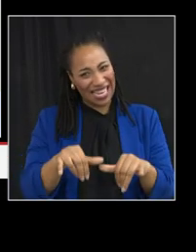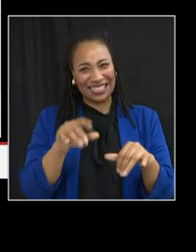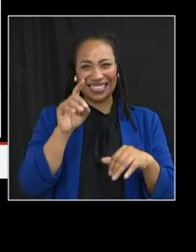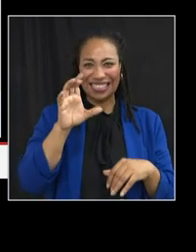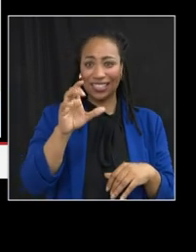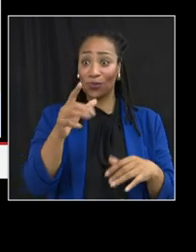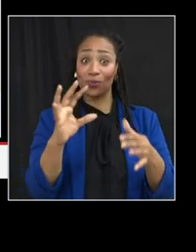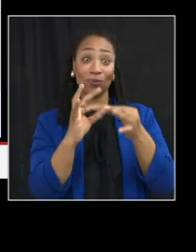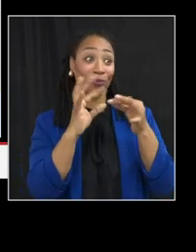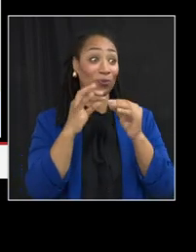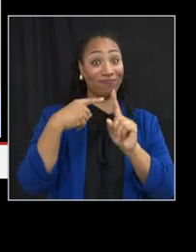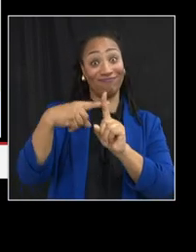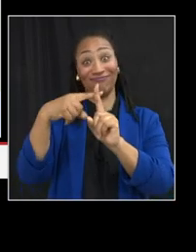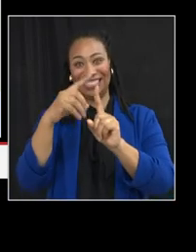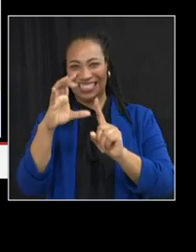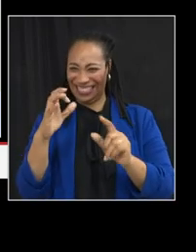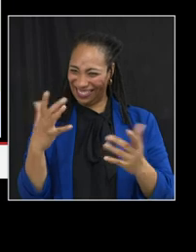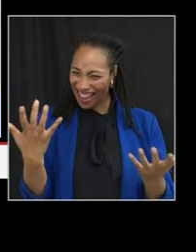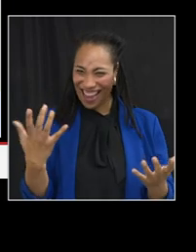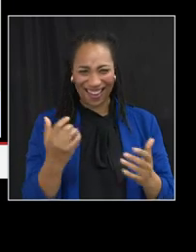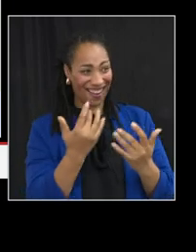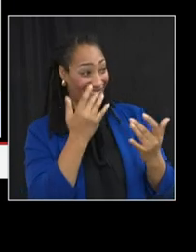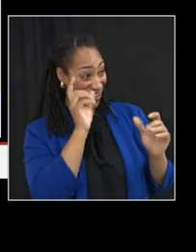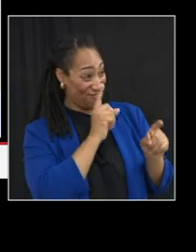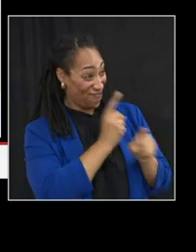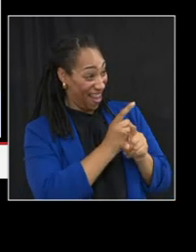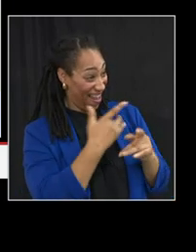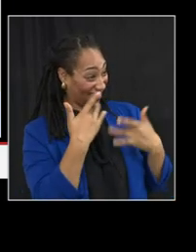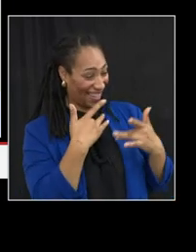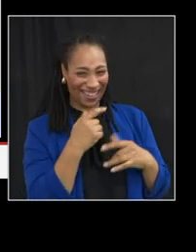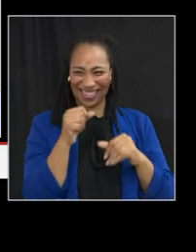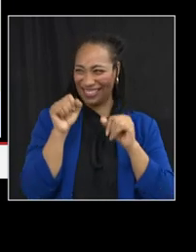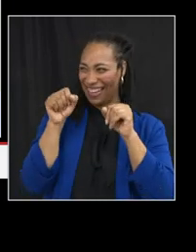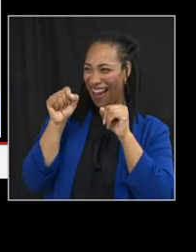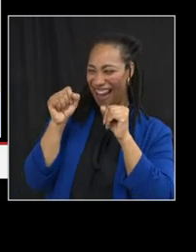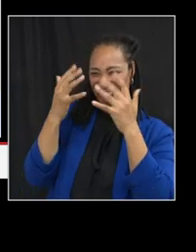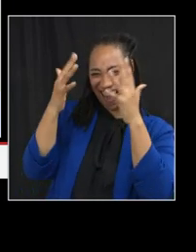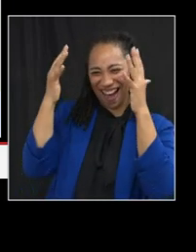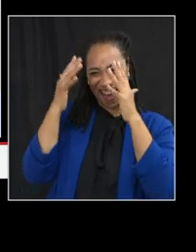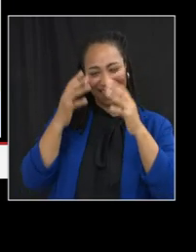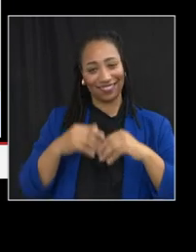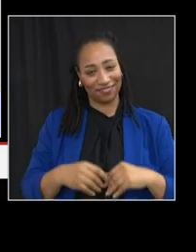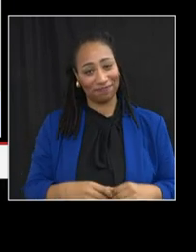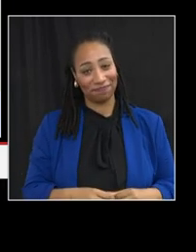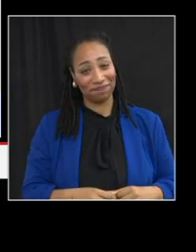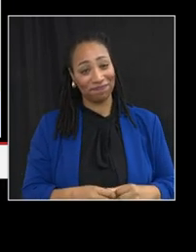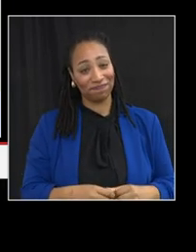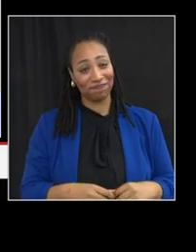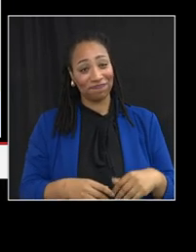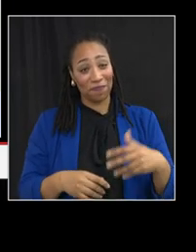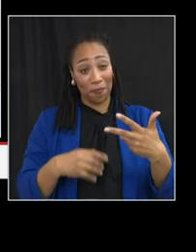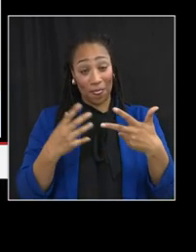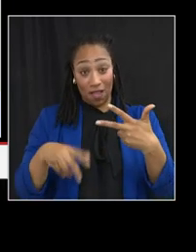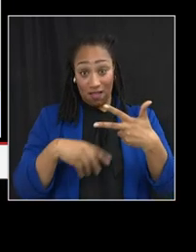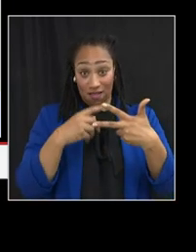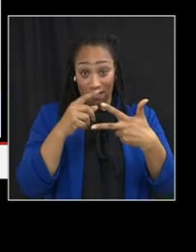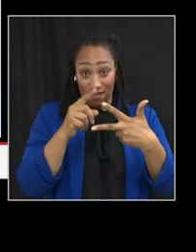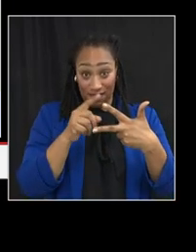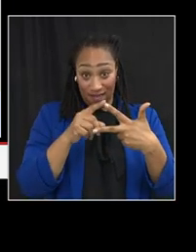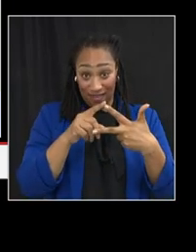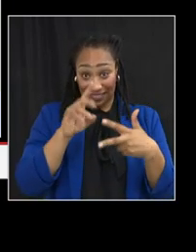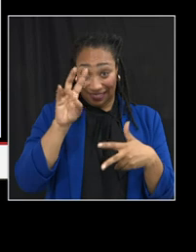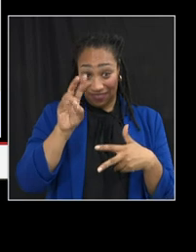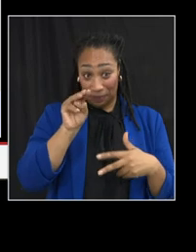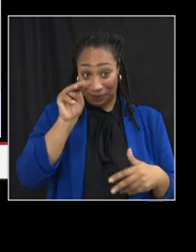million to support the implementation of the BEST Act, which makes it easier to open and maintain a business here in Washington,